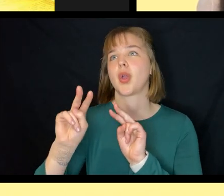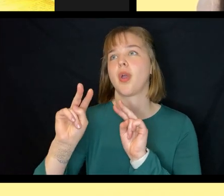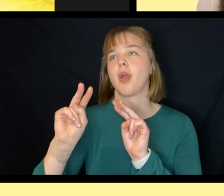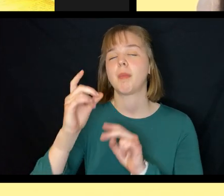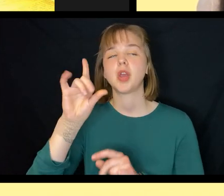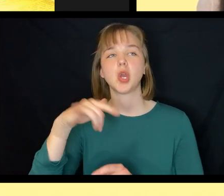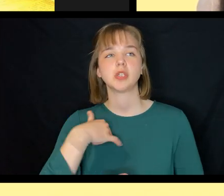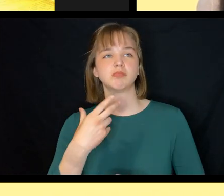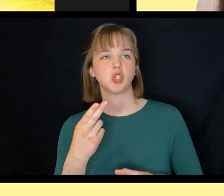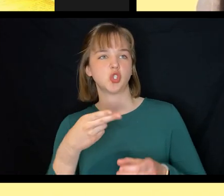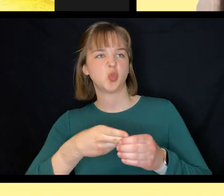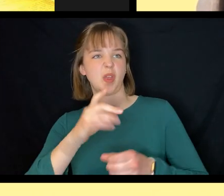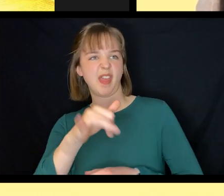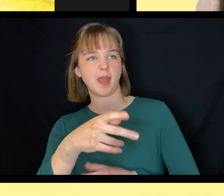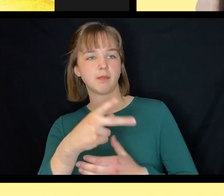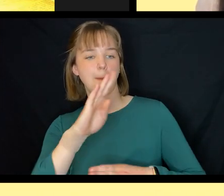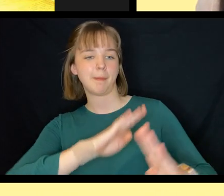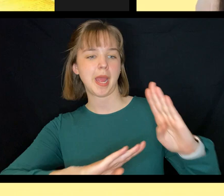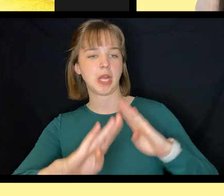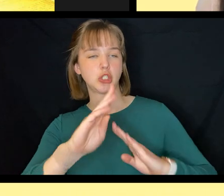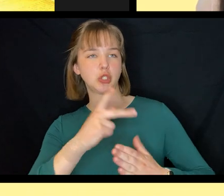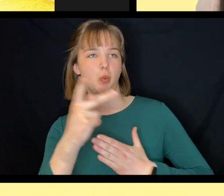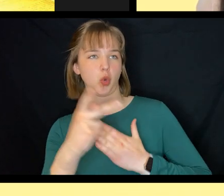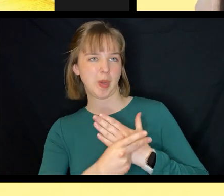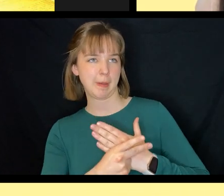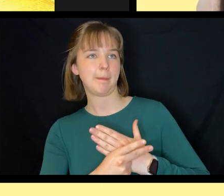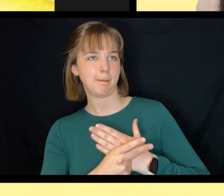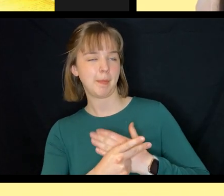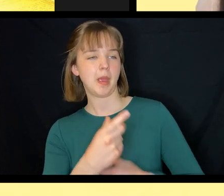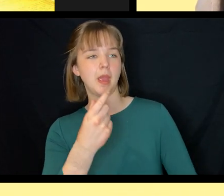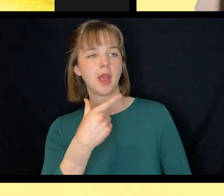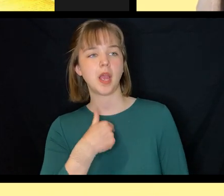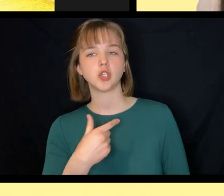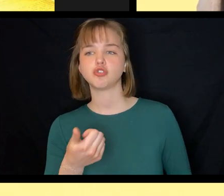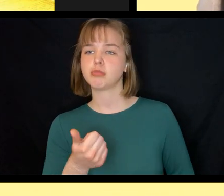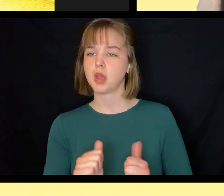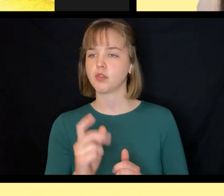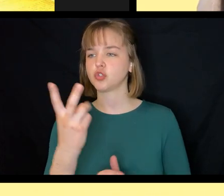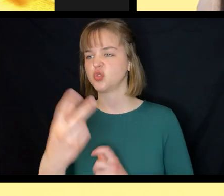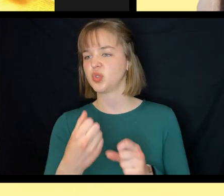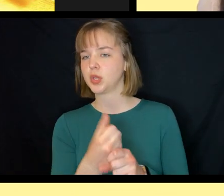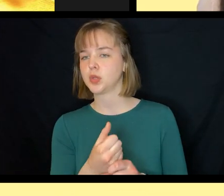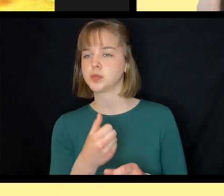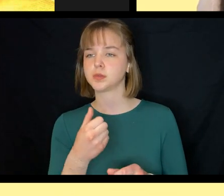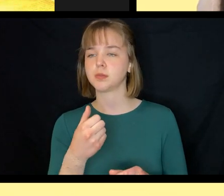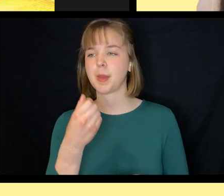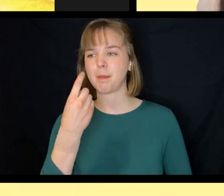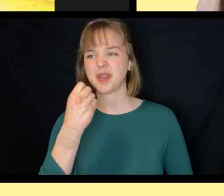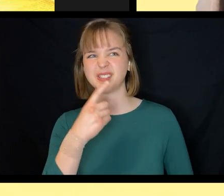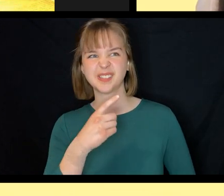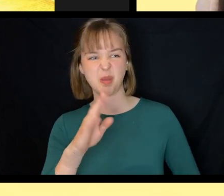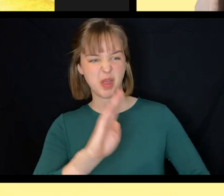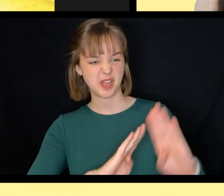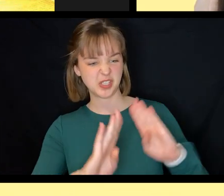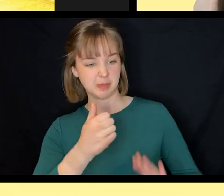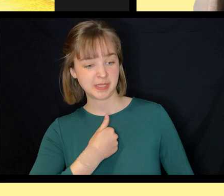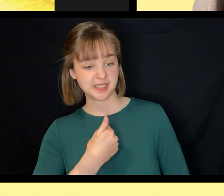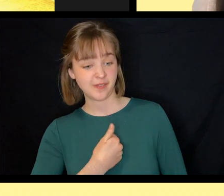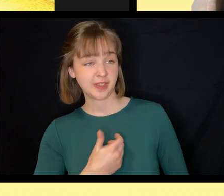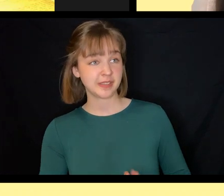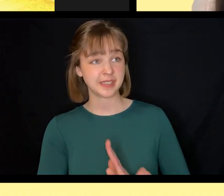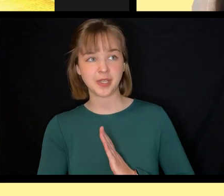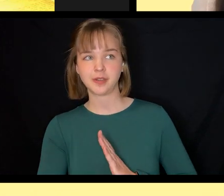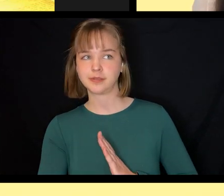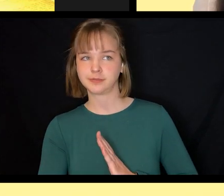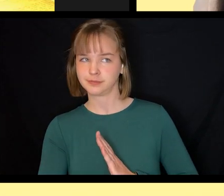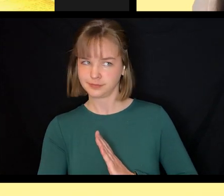had a wildlife biology program there. So I applied for that and then did that for 2 years and then realized I wasn't as good at